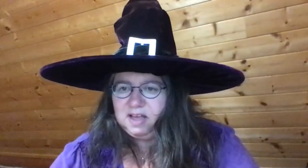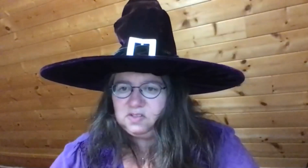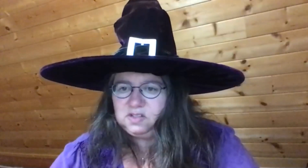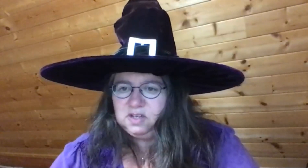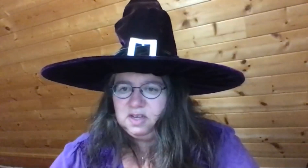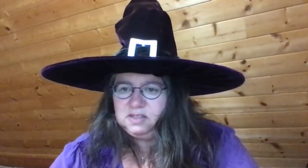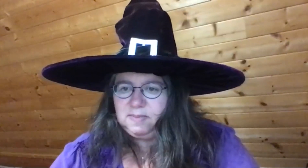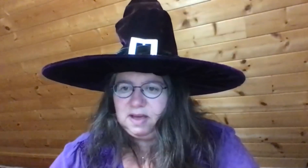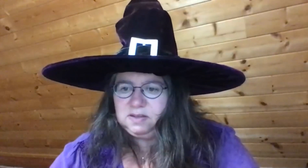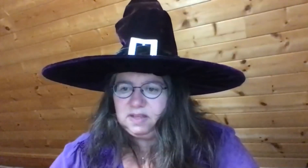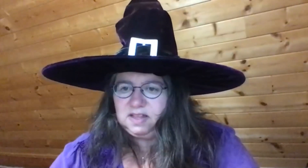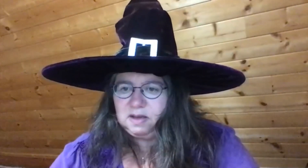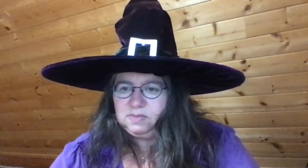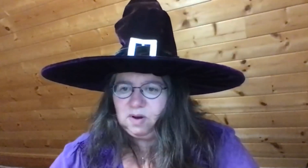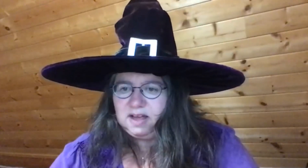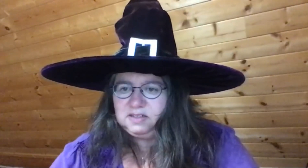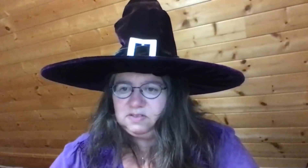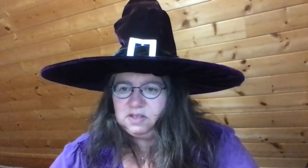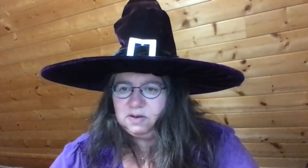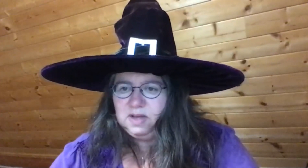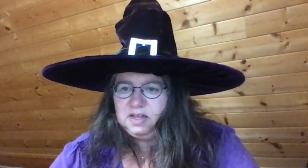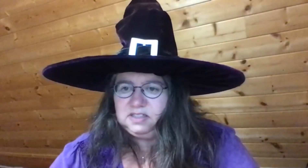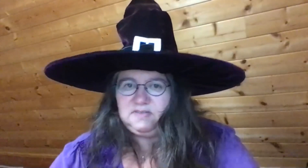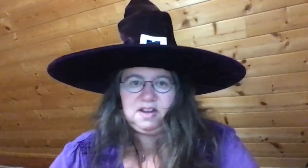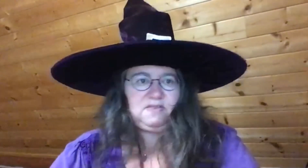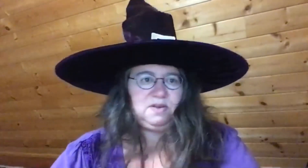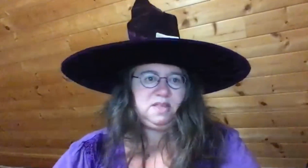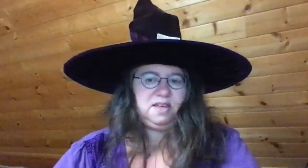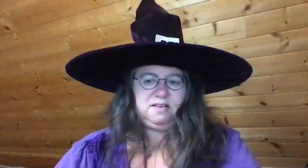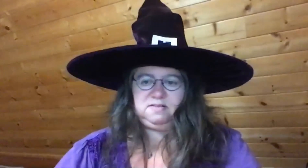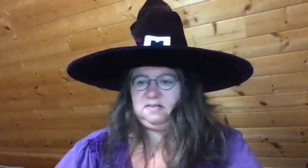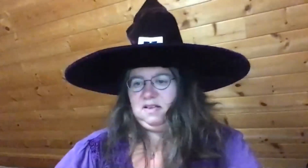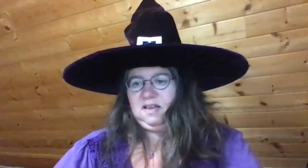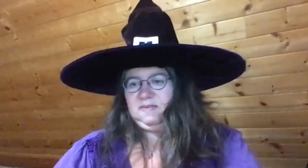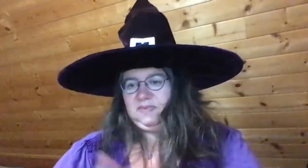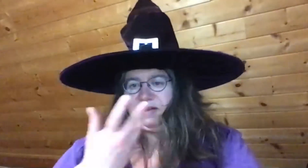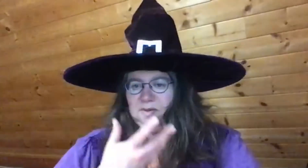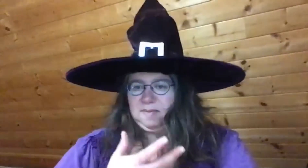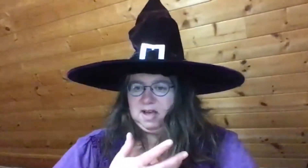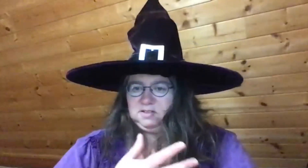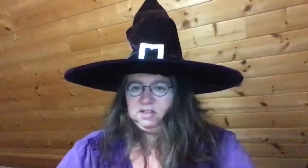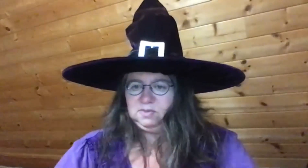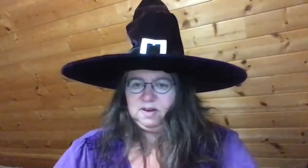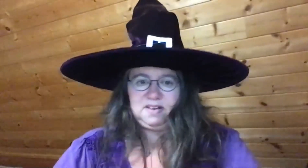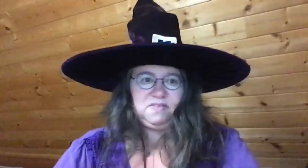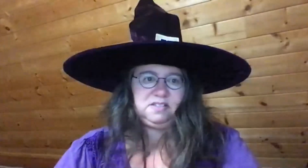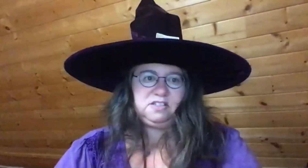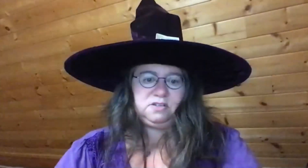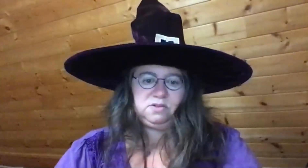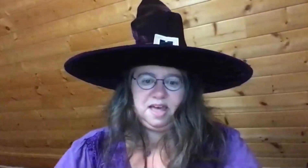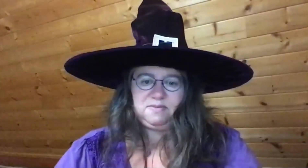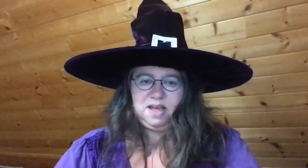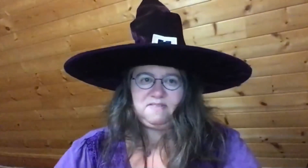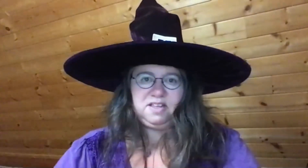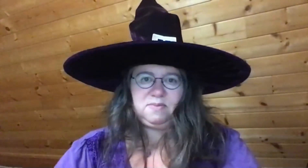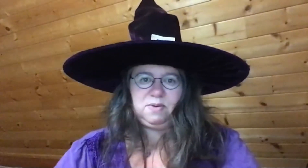recently passed, somehow something like that was more active. So just if any of you that, I don't know, maybe I do too, but if any of us